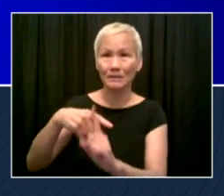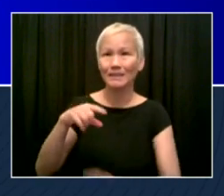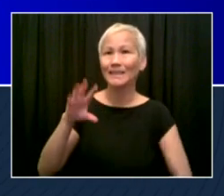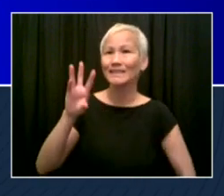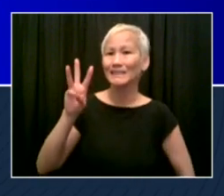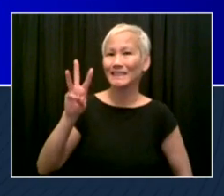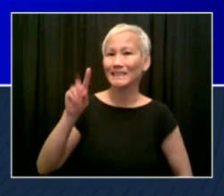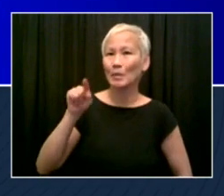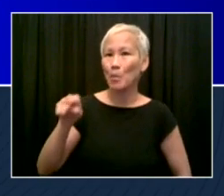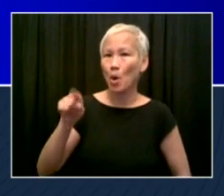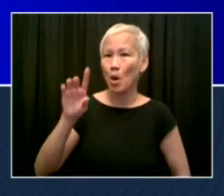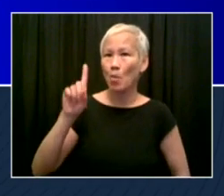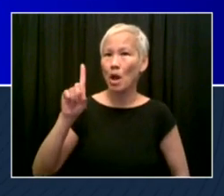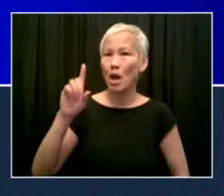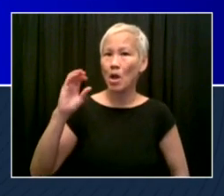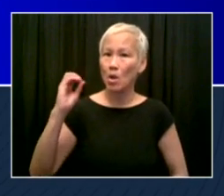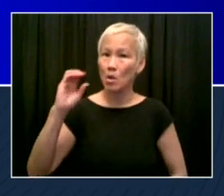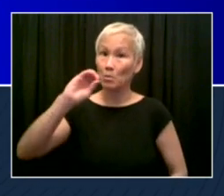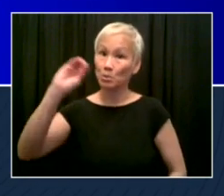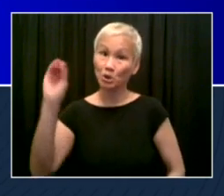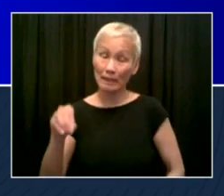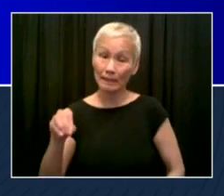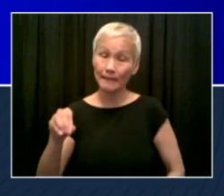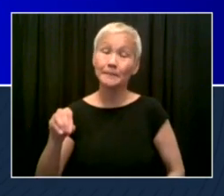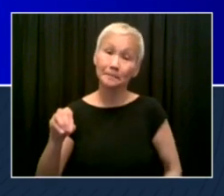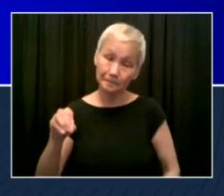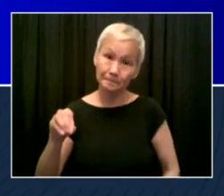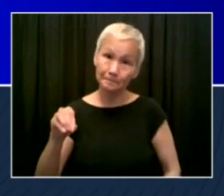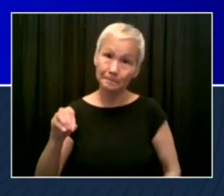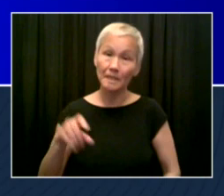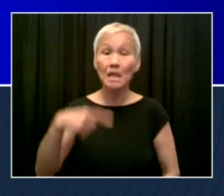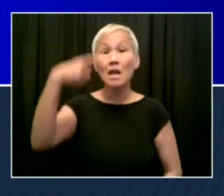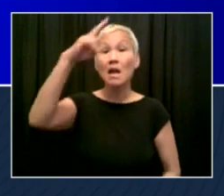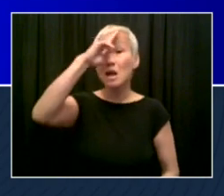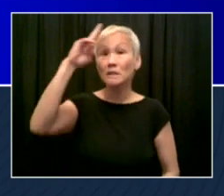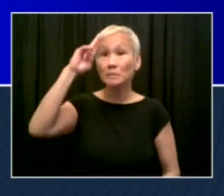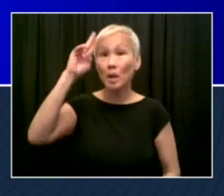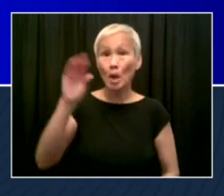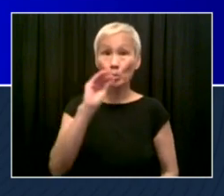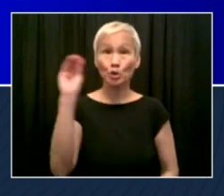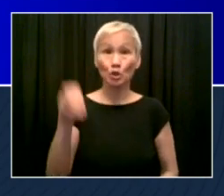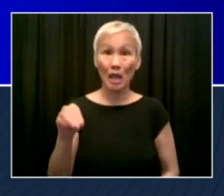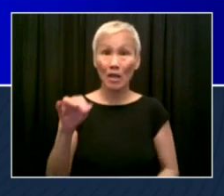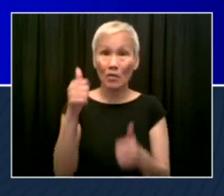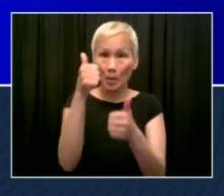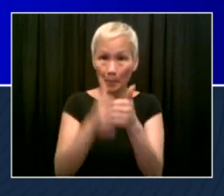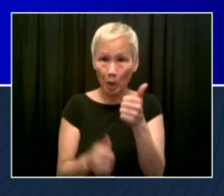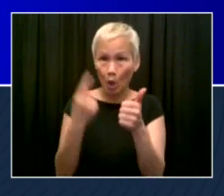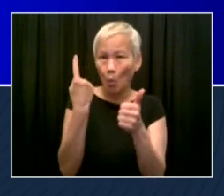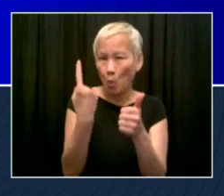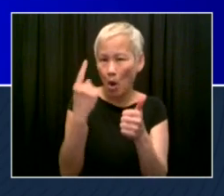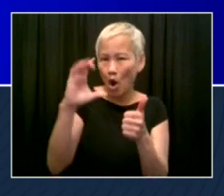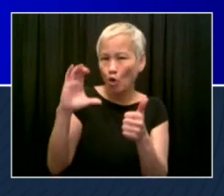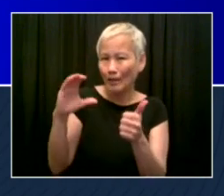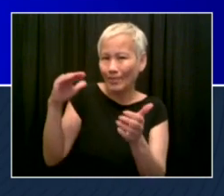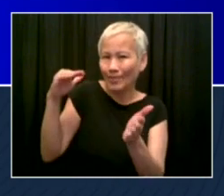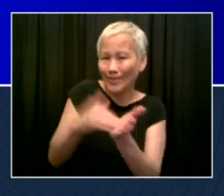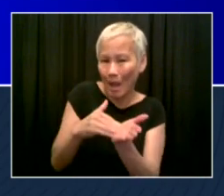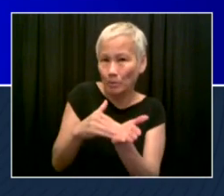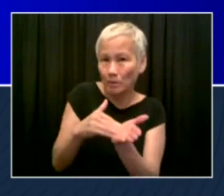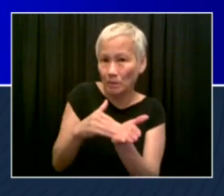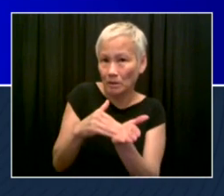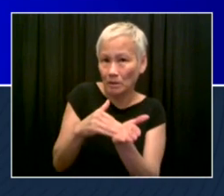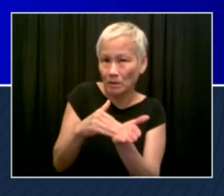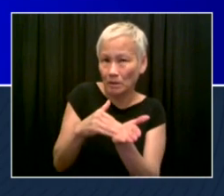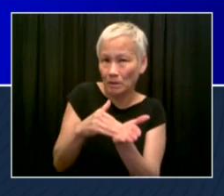6.10%. Hospitalization rate per 100,000, 0.28. Number two, new reported